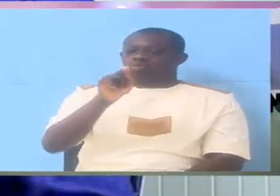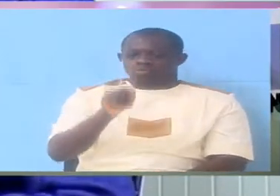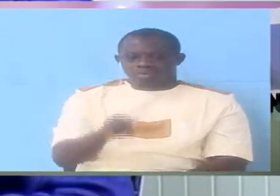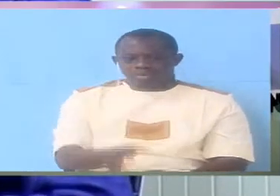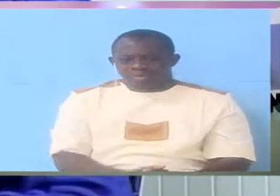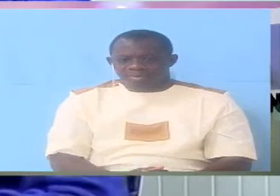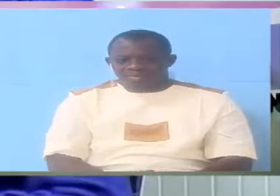you? To